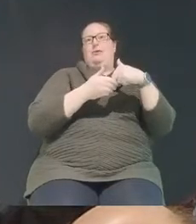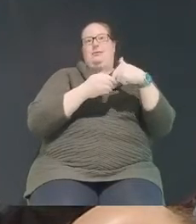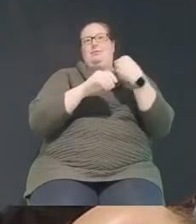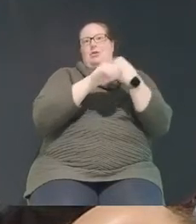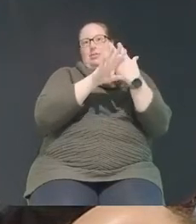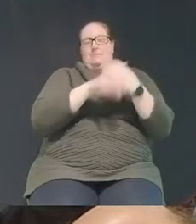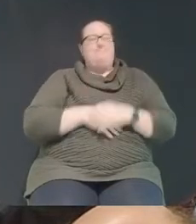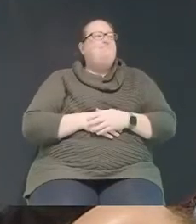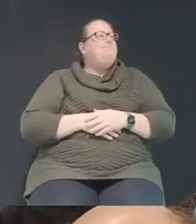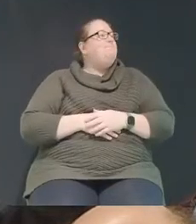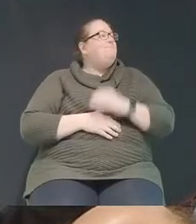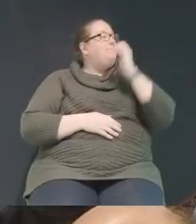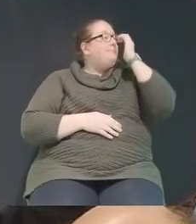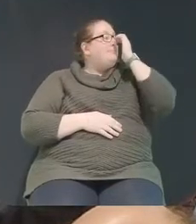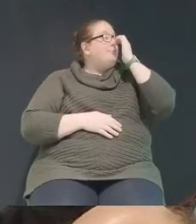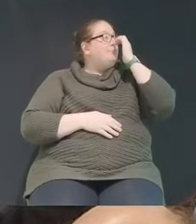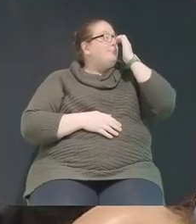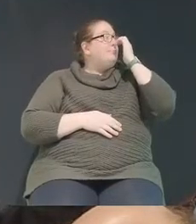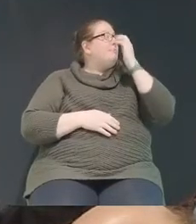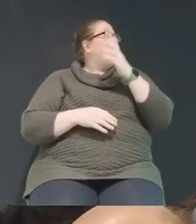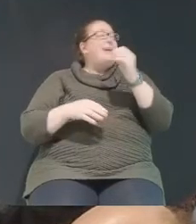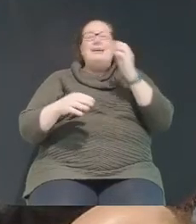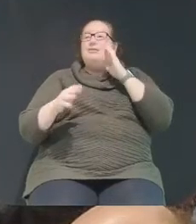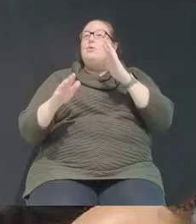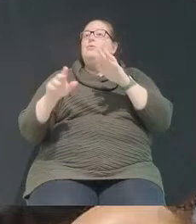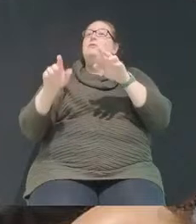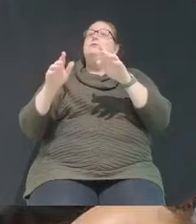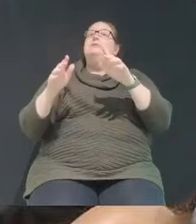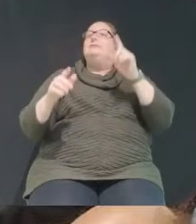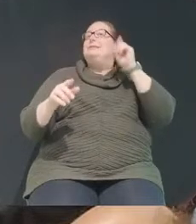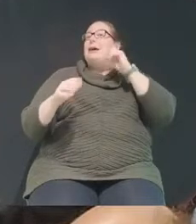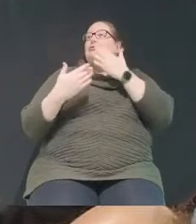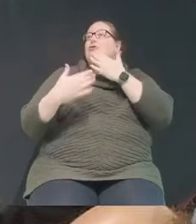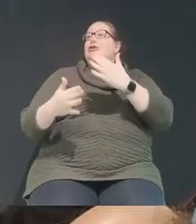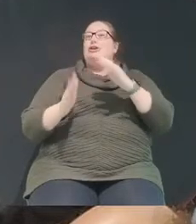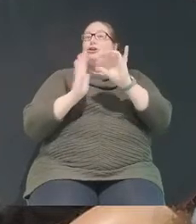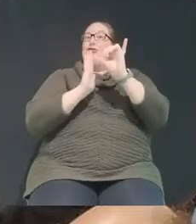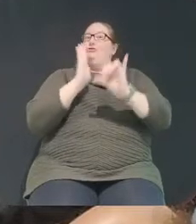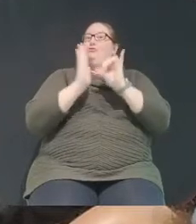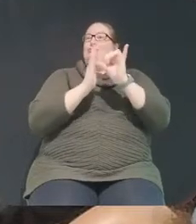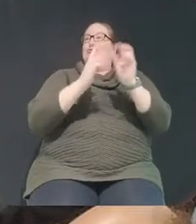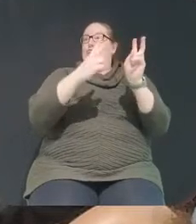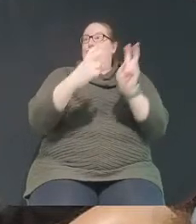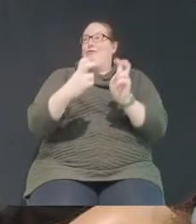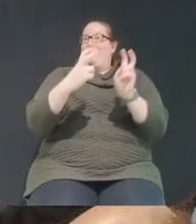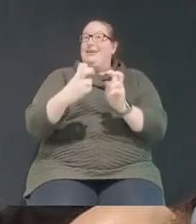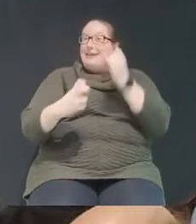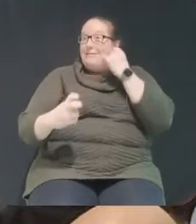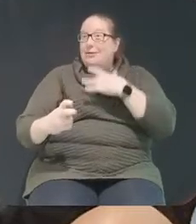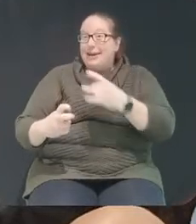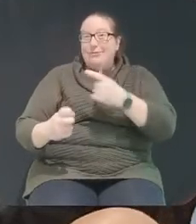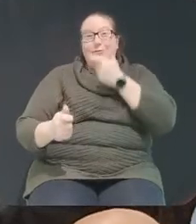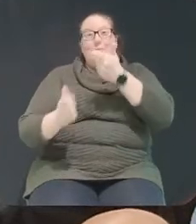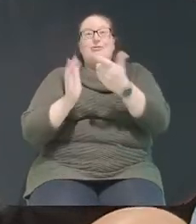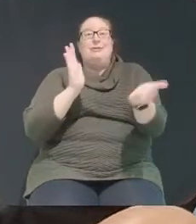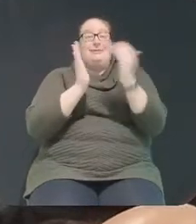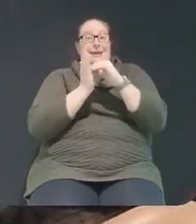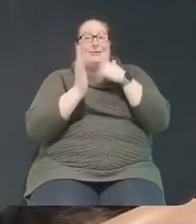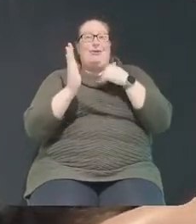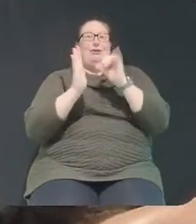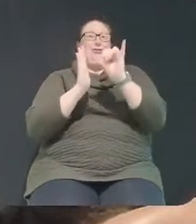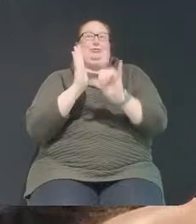the live stream. And so it will sound good in our YouTube recording, because if you like this, you can watch it again on YouTube.